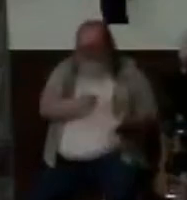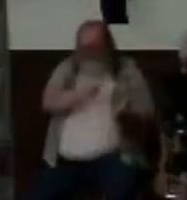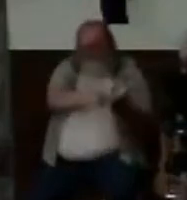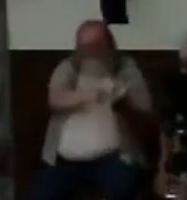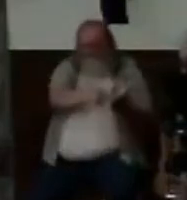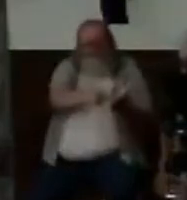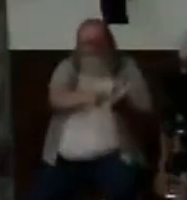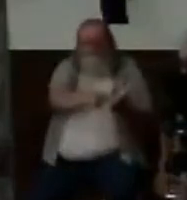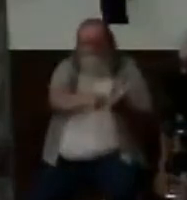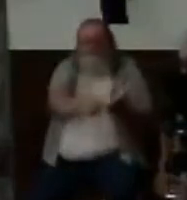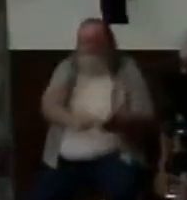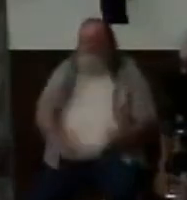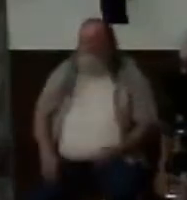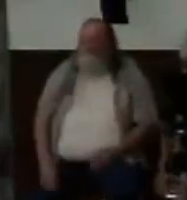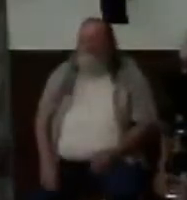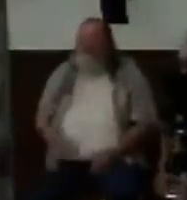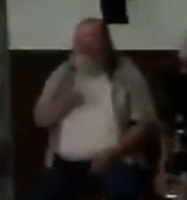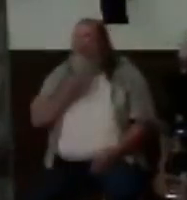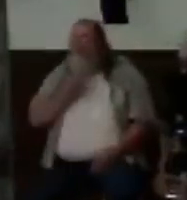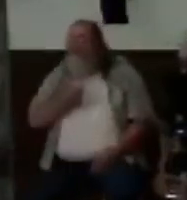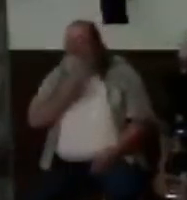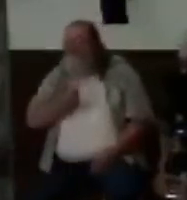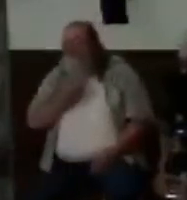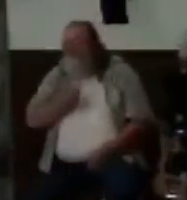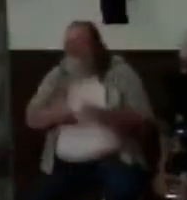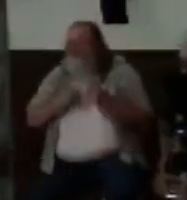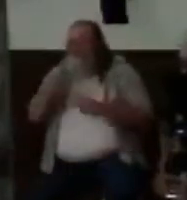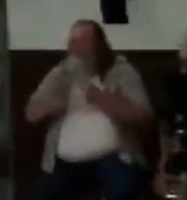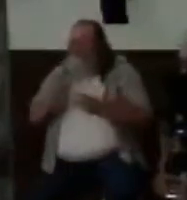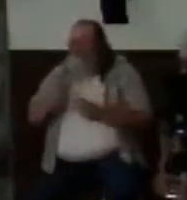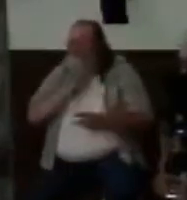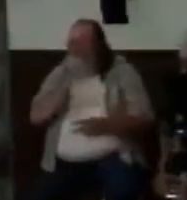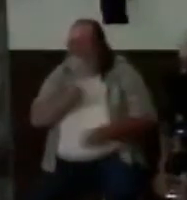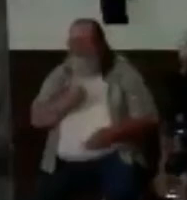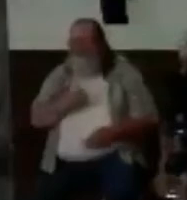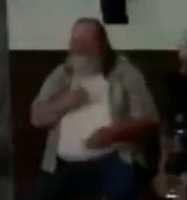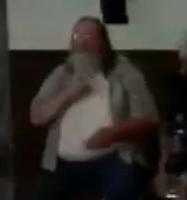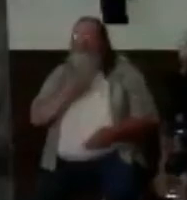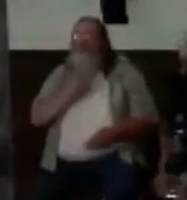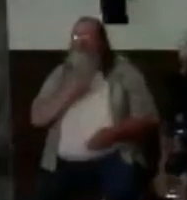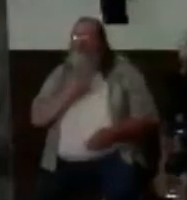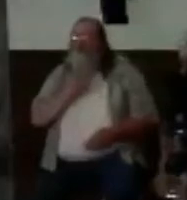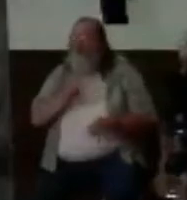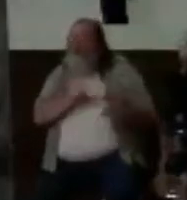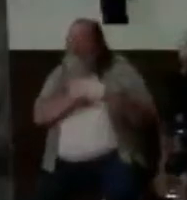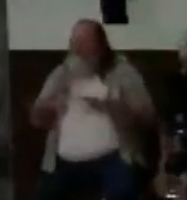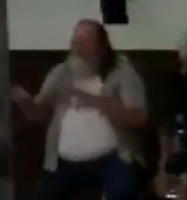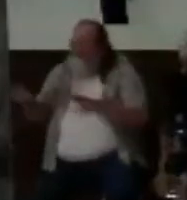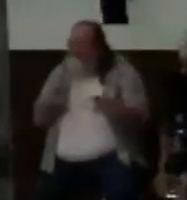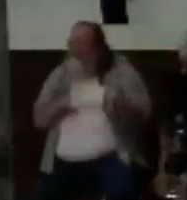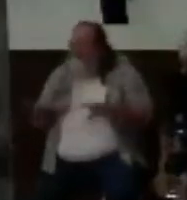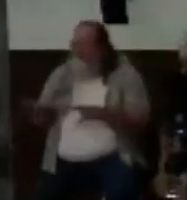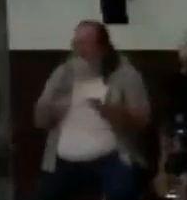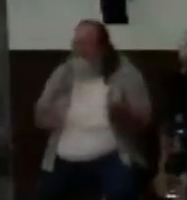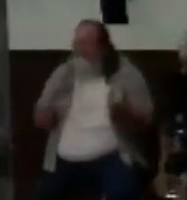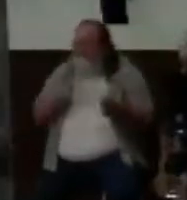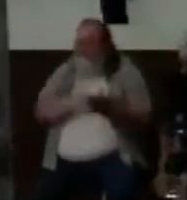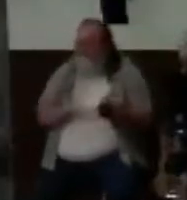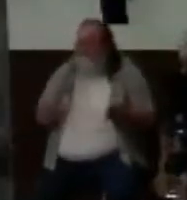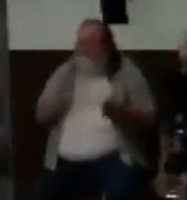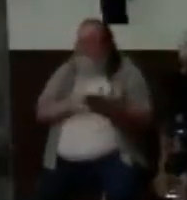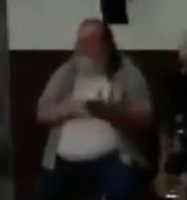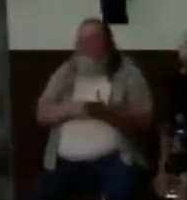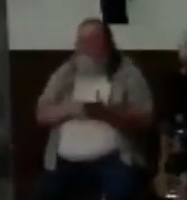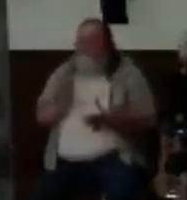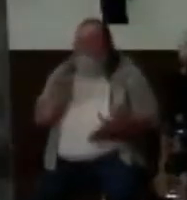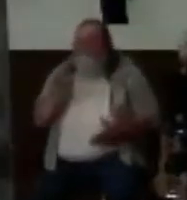The Jewish people weren't wrong in their traditions. I want to make that very clear. I'm not diminishing their traditions. We're not wrong in our